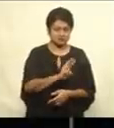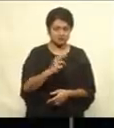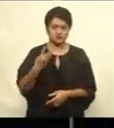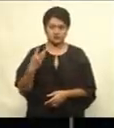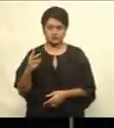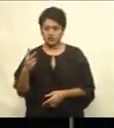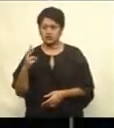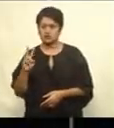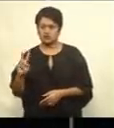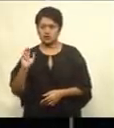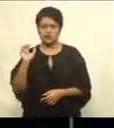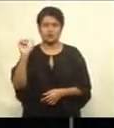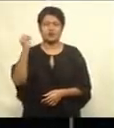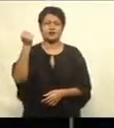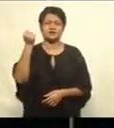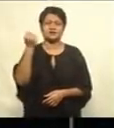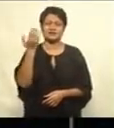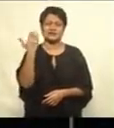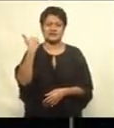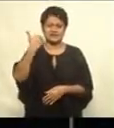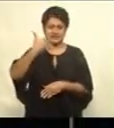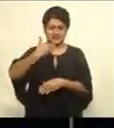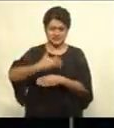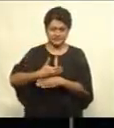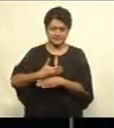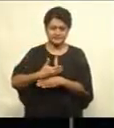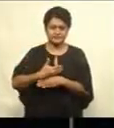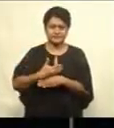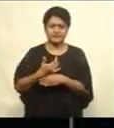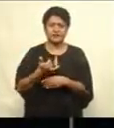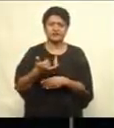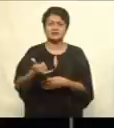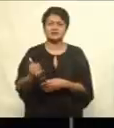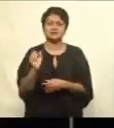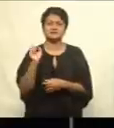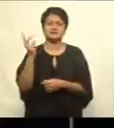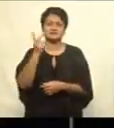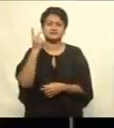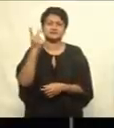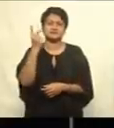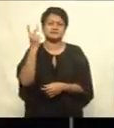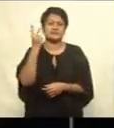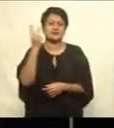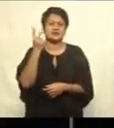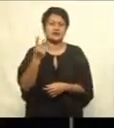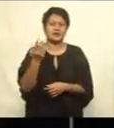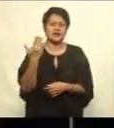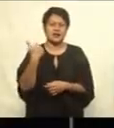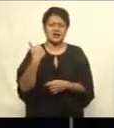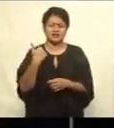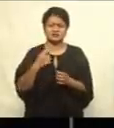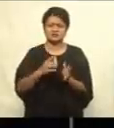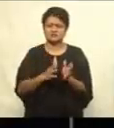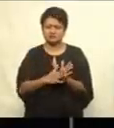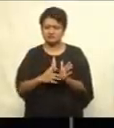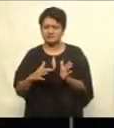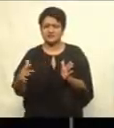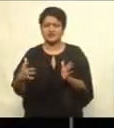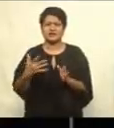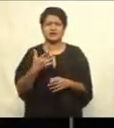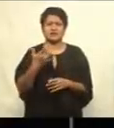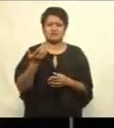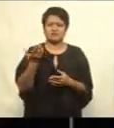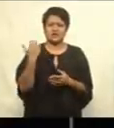at Suncorp Stadium last night. It was a relieving victory for the Rabbitohs after last week's humiliating 50-point loss to